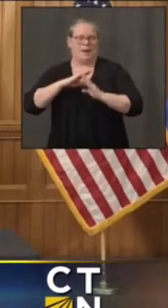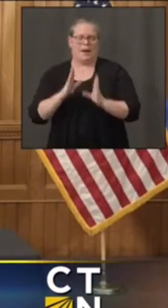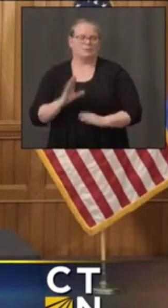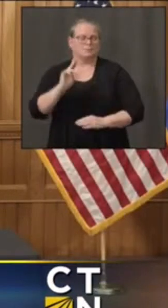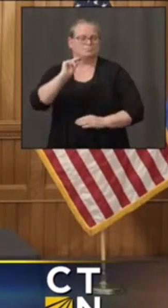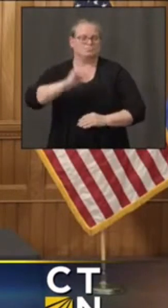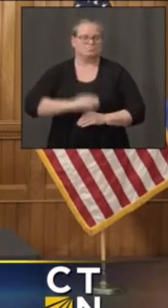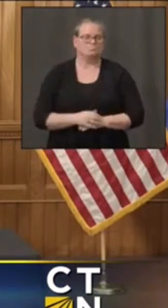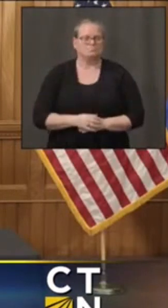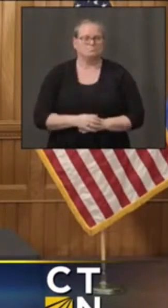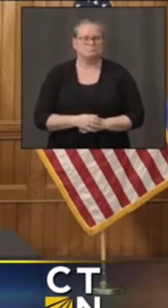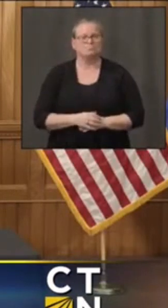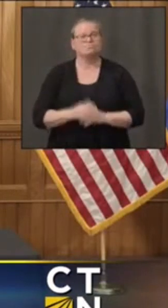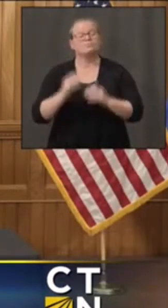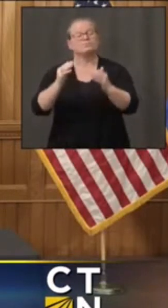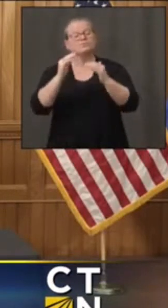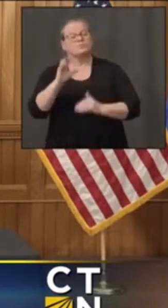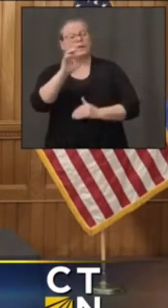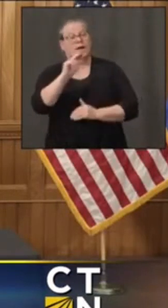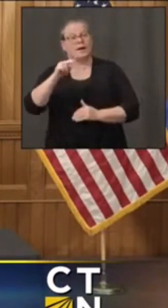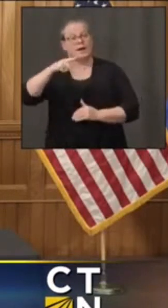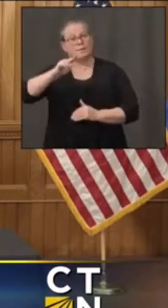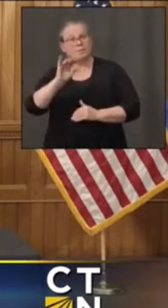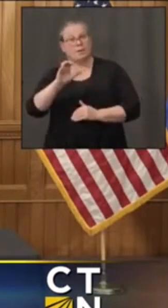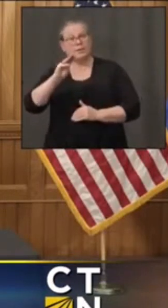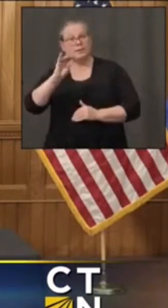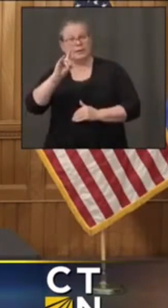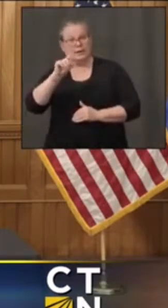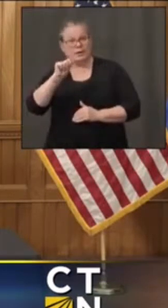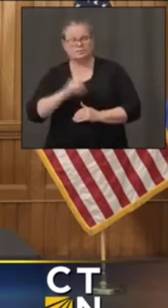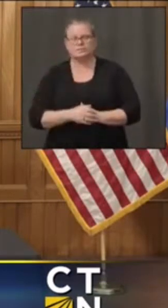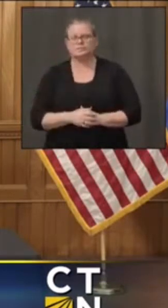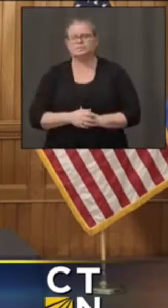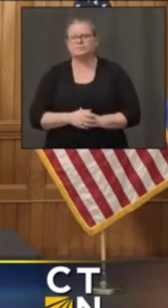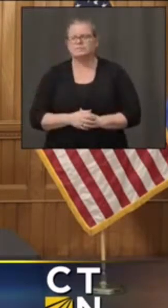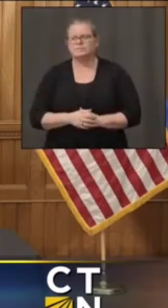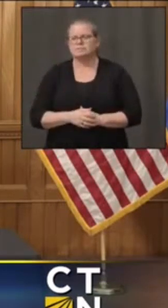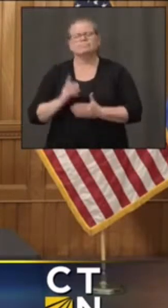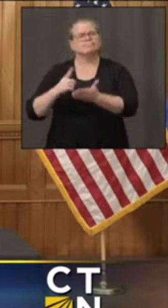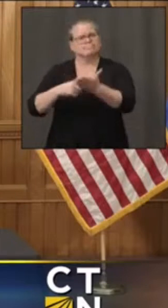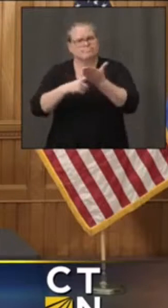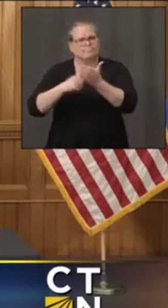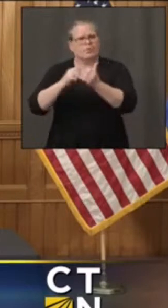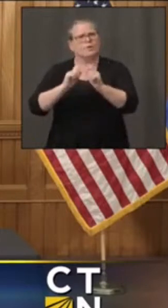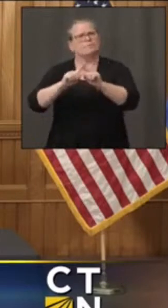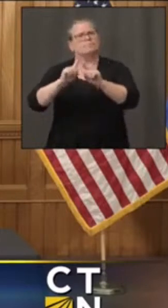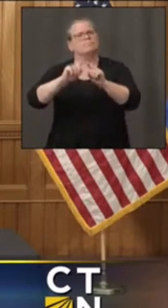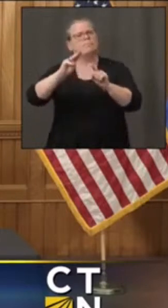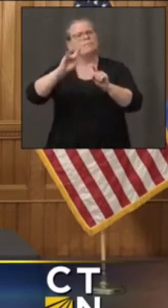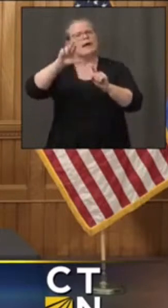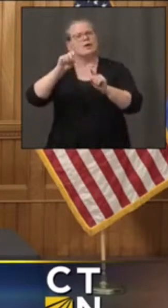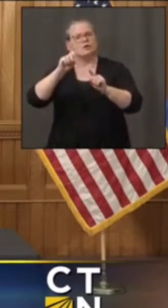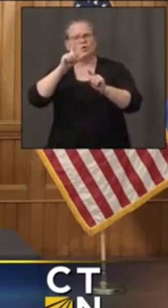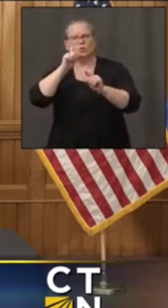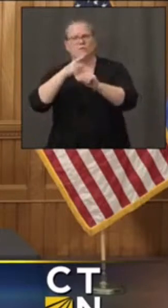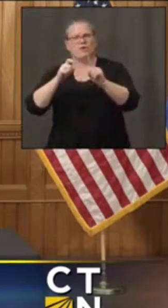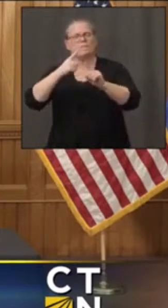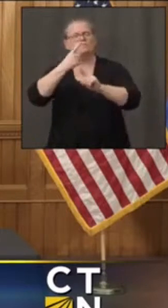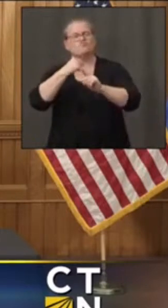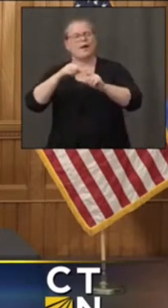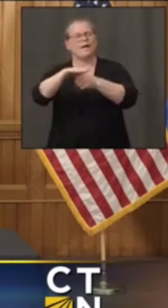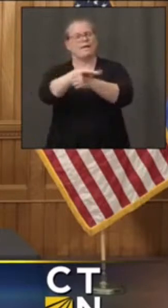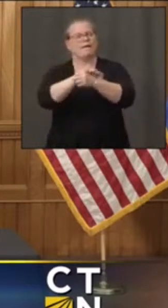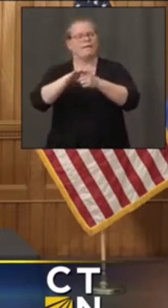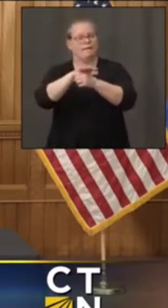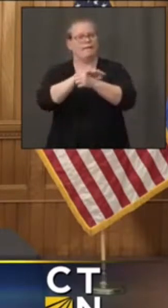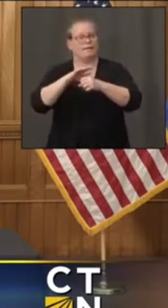Good afternoon. After talking with some of the mayors in red zones, they said the contact tracing doesn't show